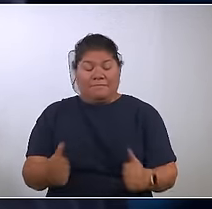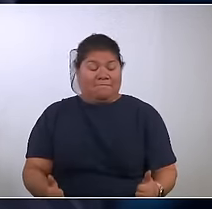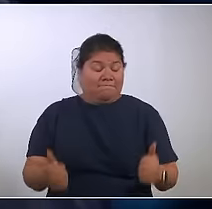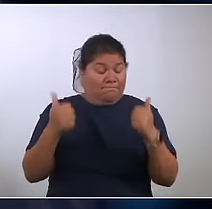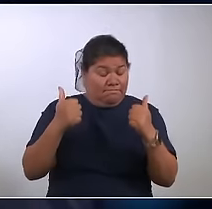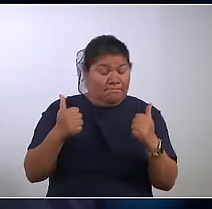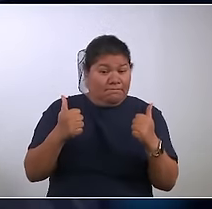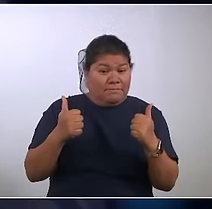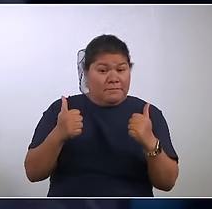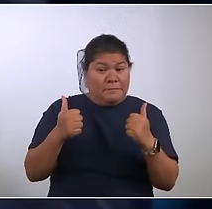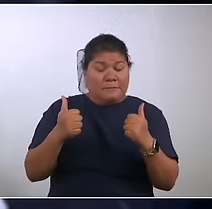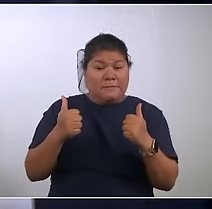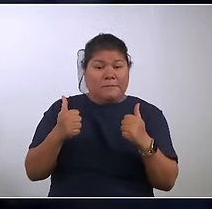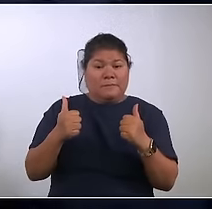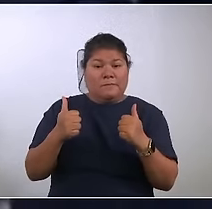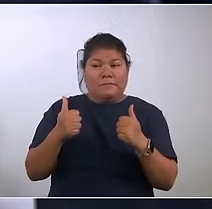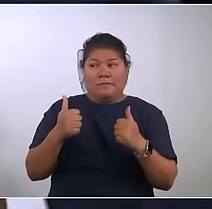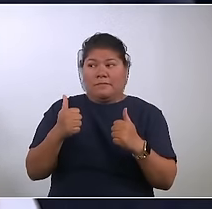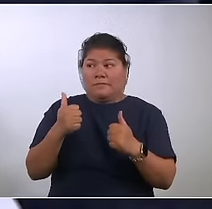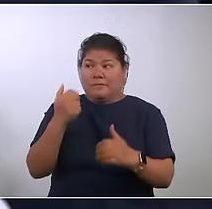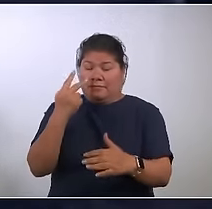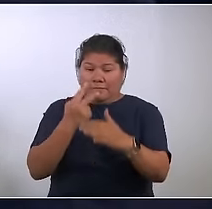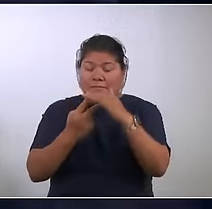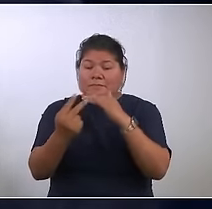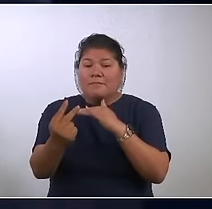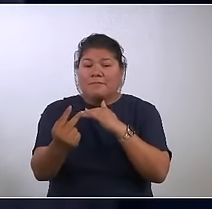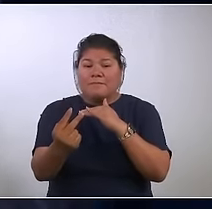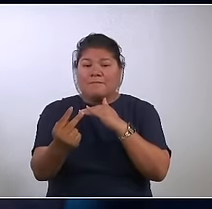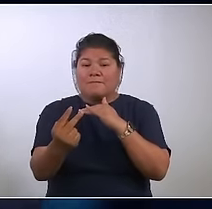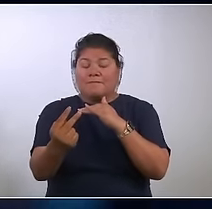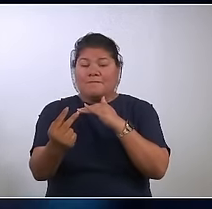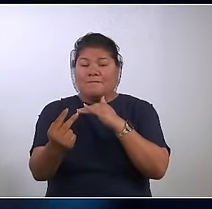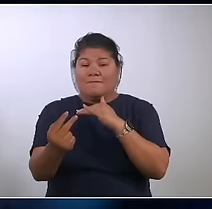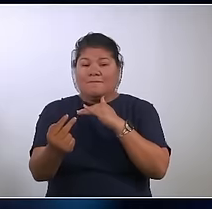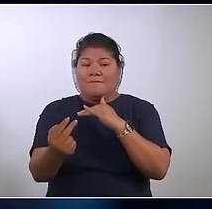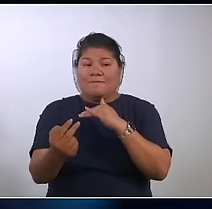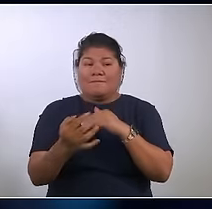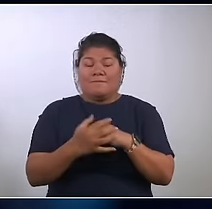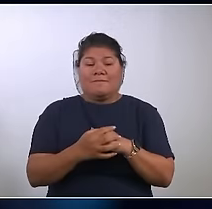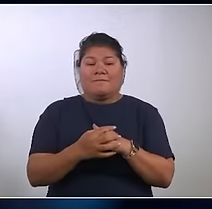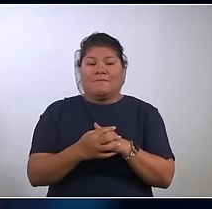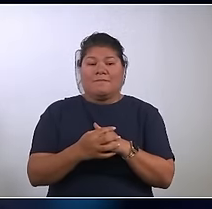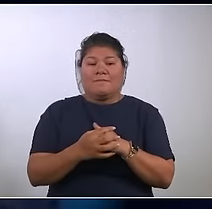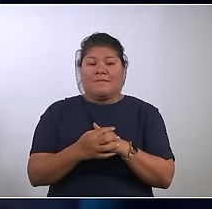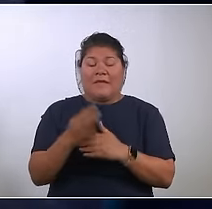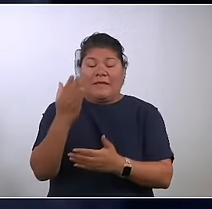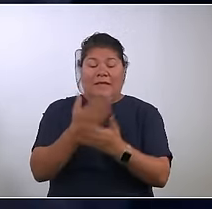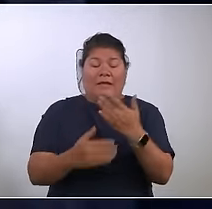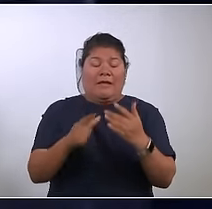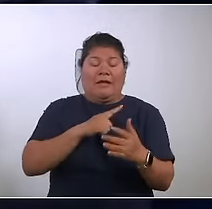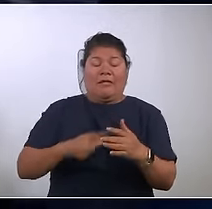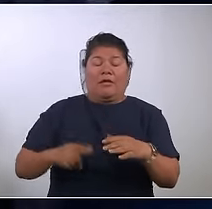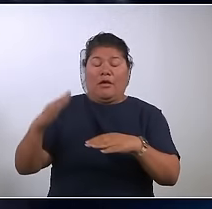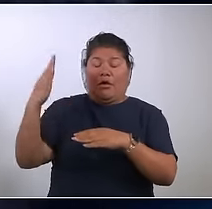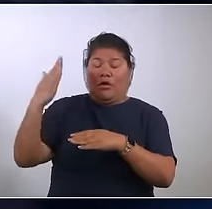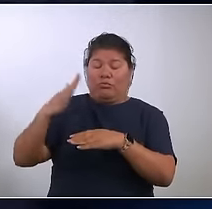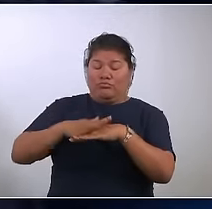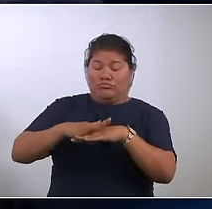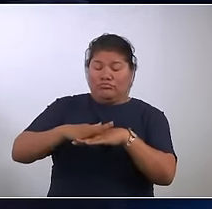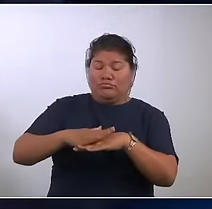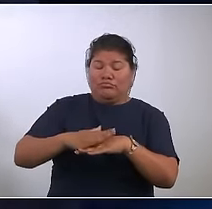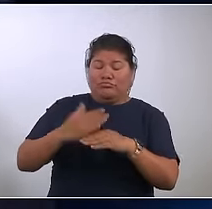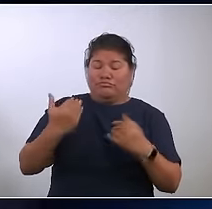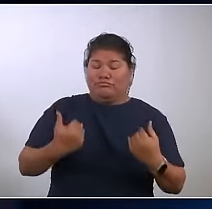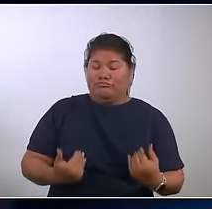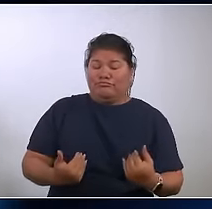Life, la vida, is in the prophecy. Está en la profecía. The hand of the Lord was upon me. La mano de